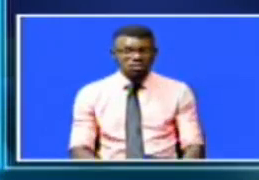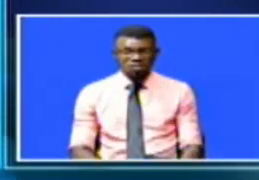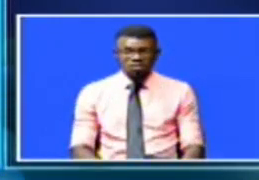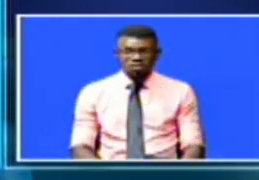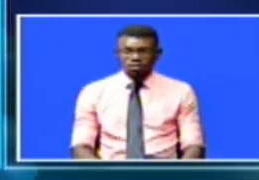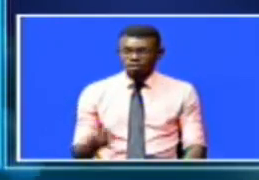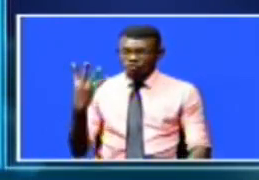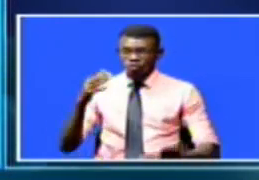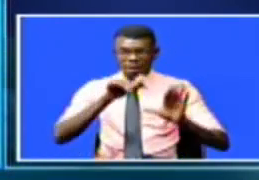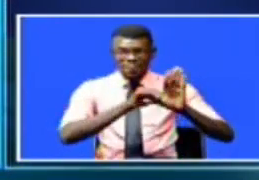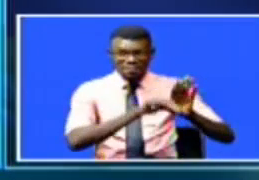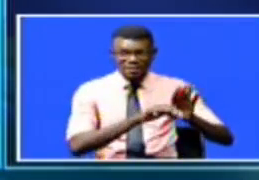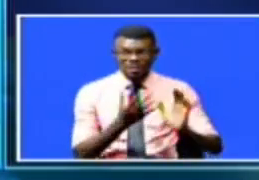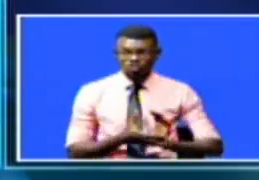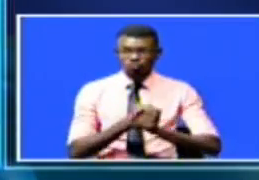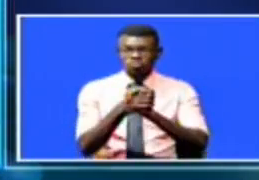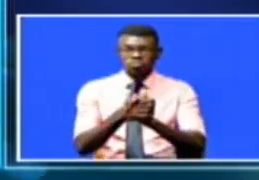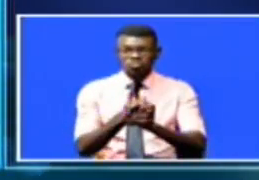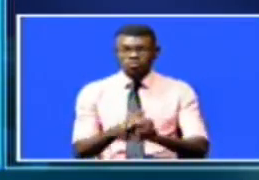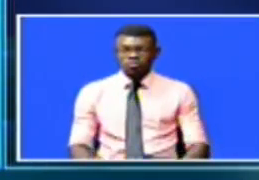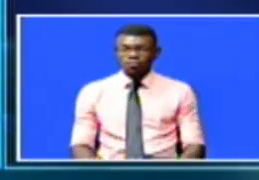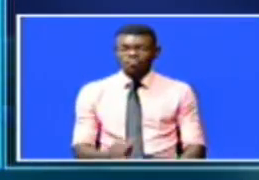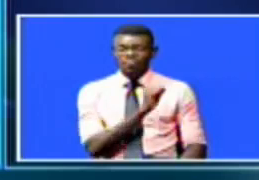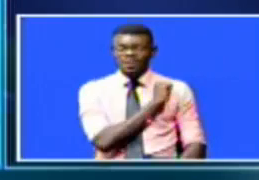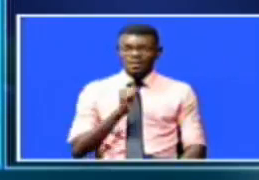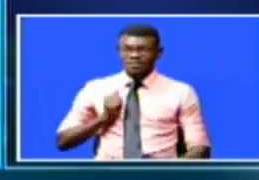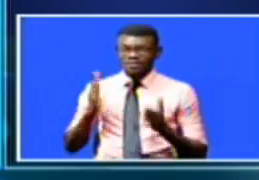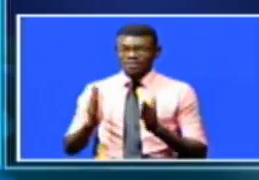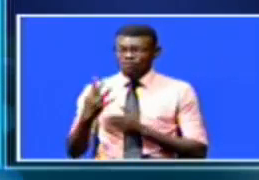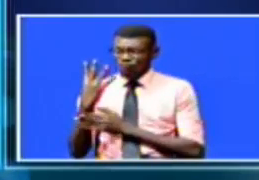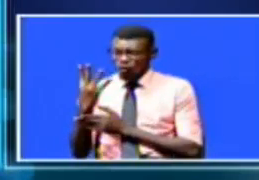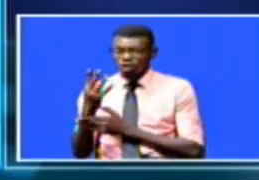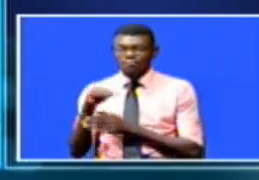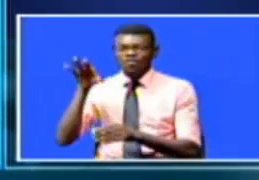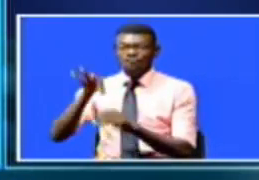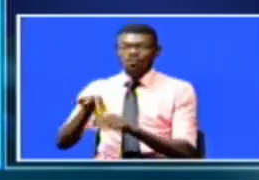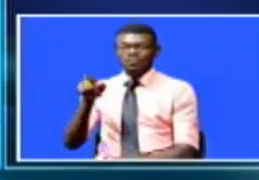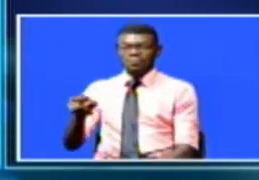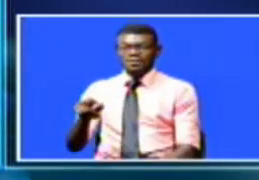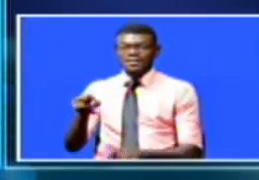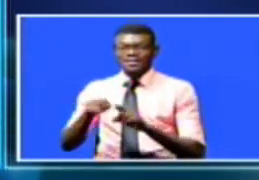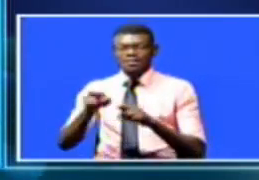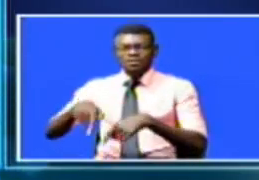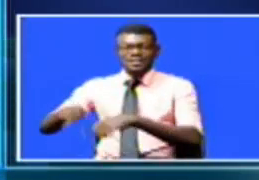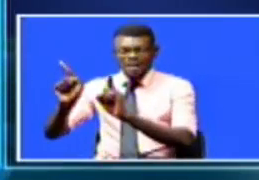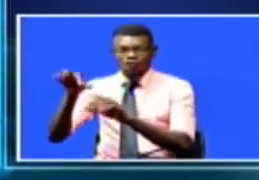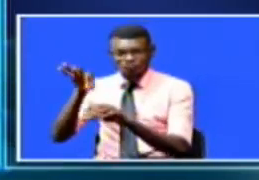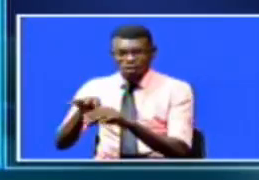the 4 members from the Jubilee Party, 4 senators, voted for you, plus your own votes. Yes. And